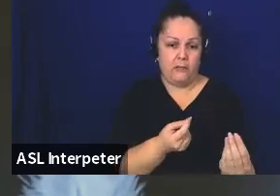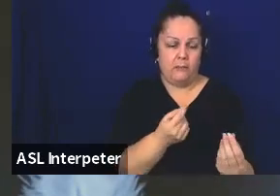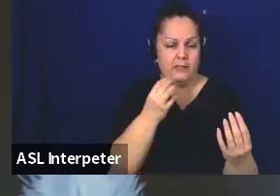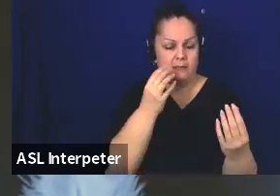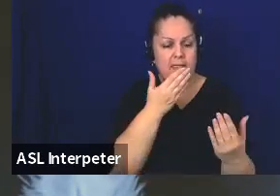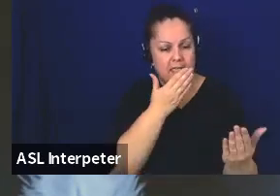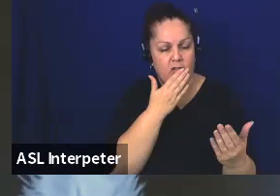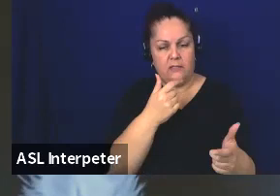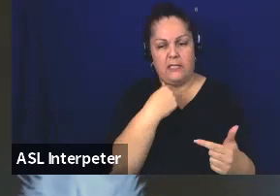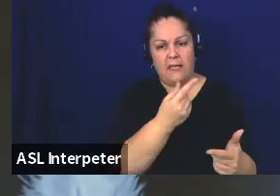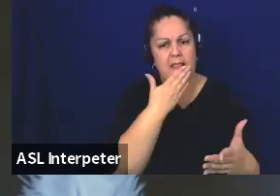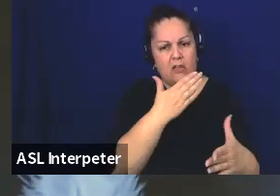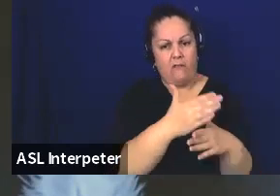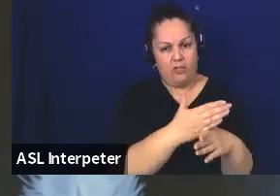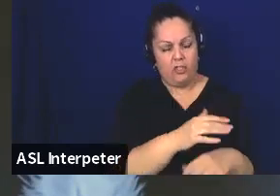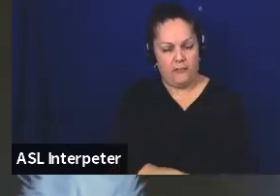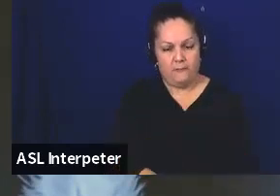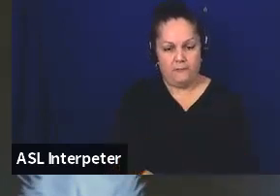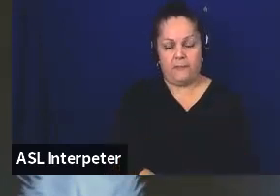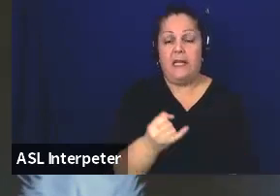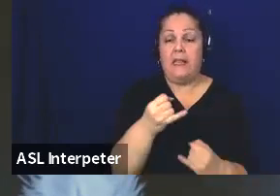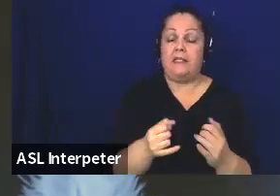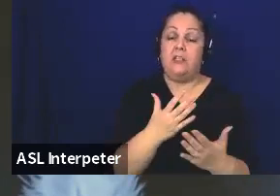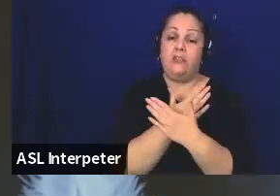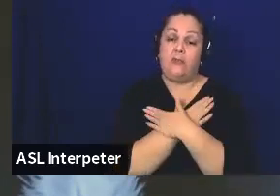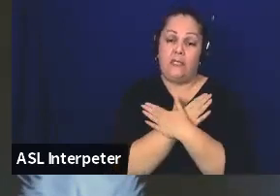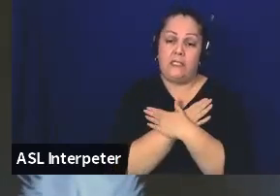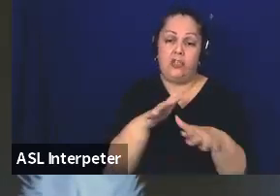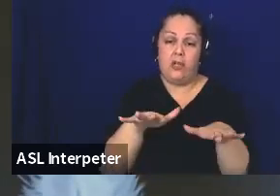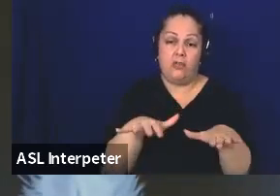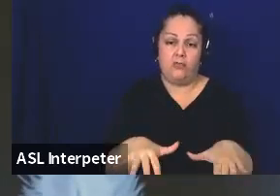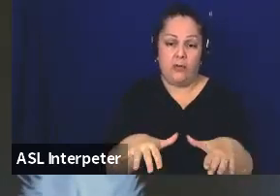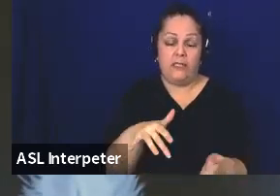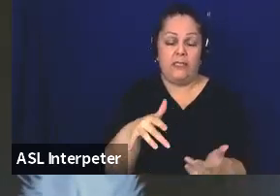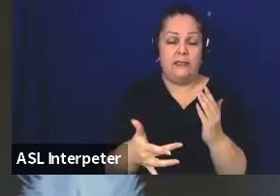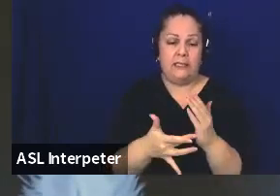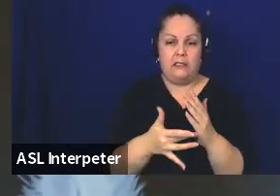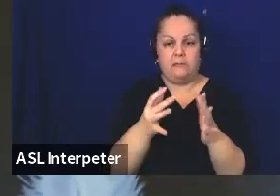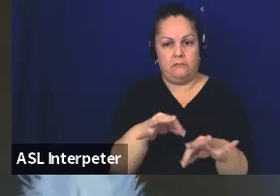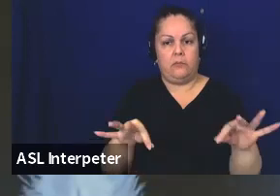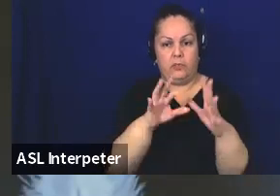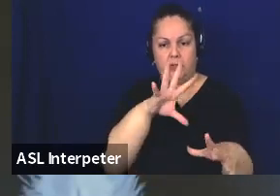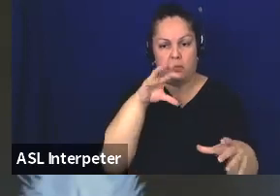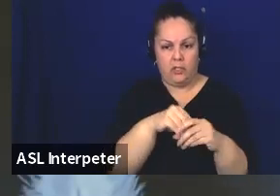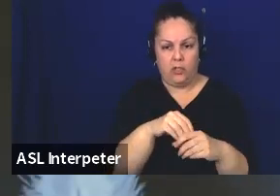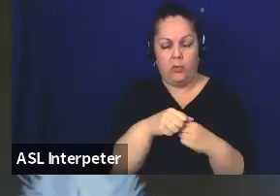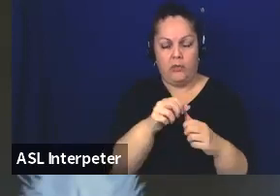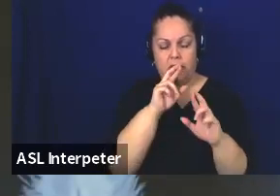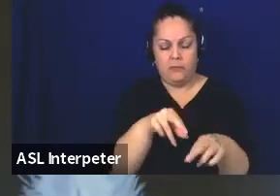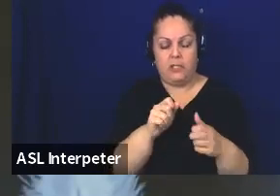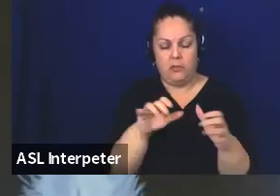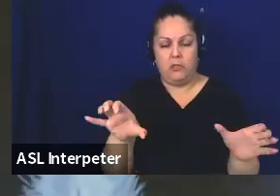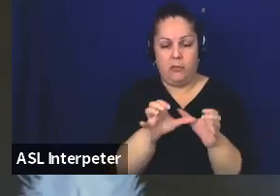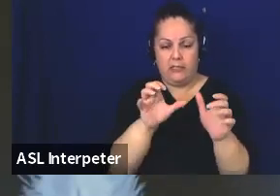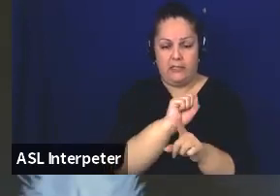for sharing. Lastly, relaxation and grounding techniques will be crucial to include in our arsenal when responding to a crisis